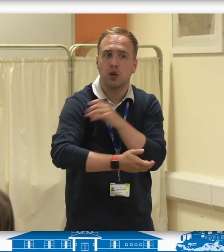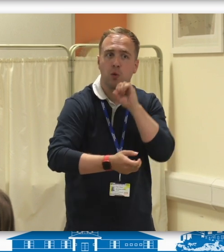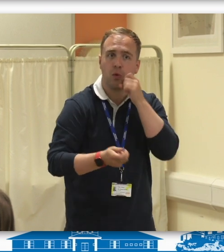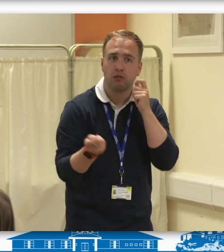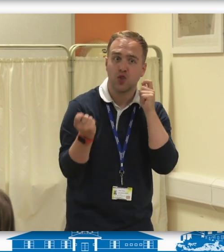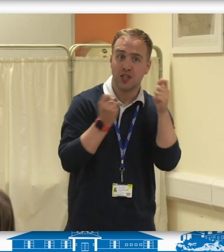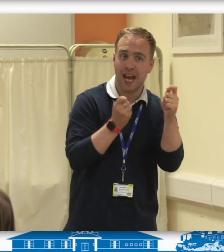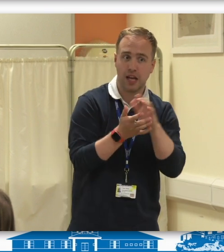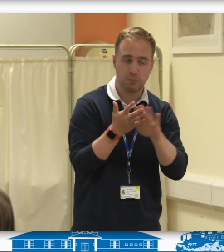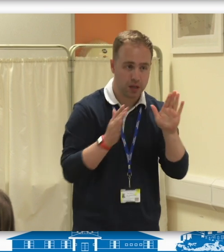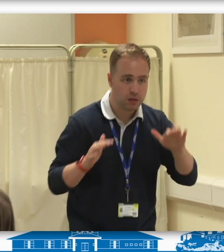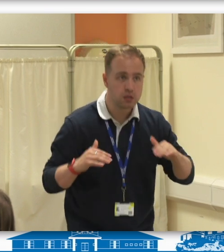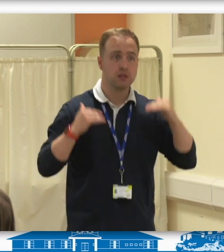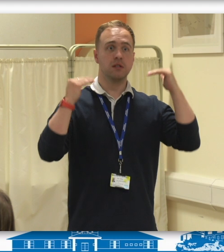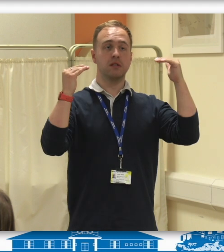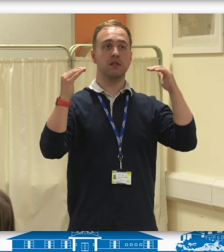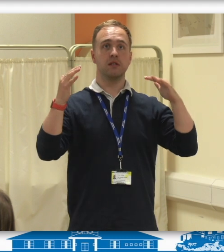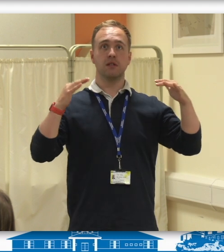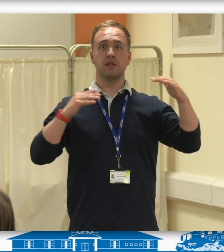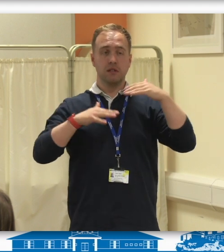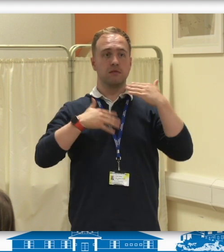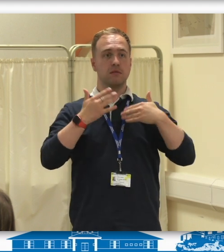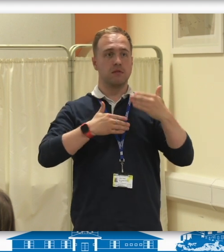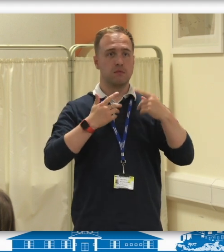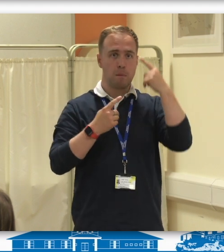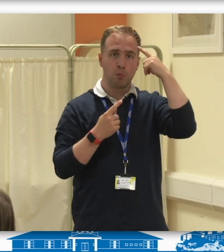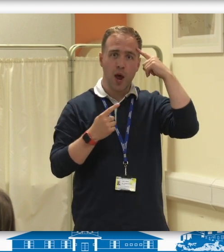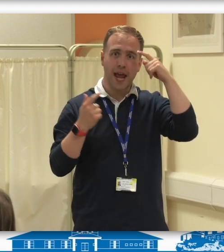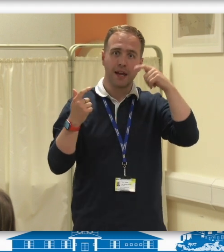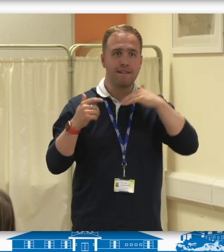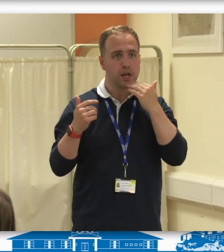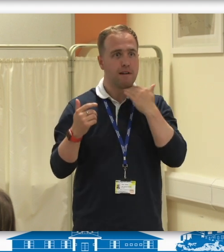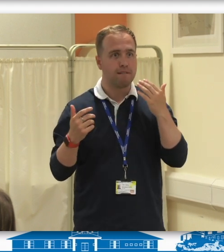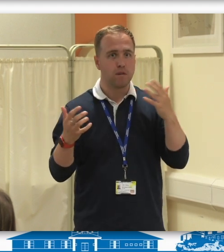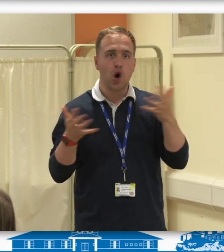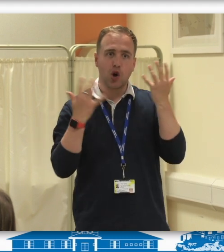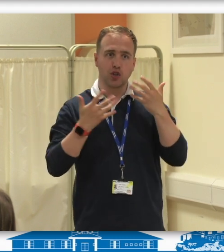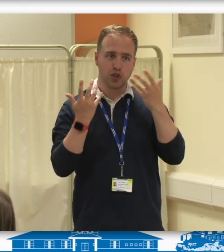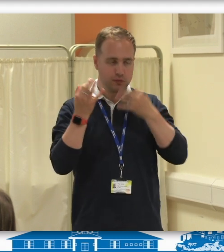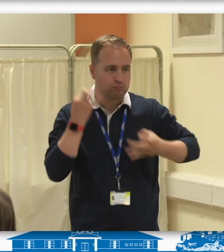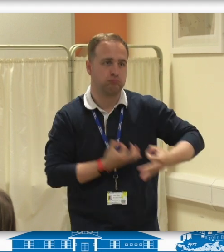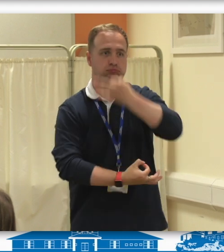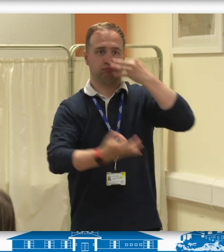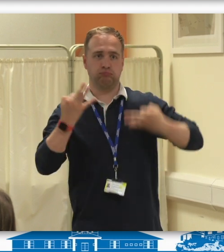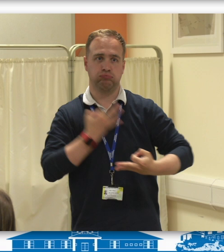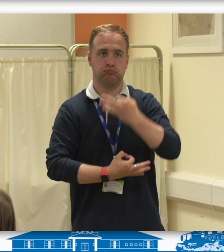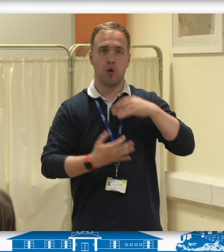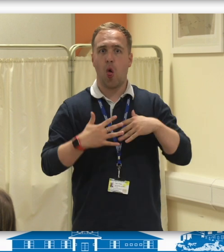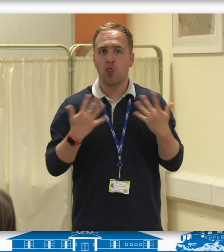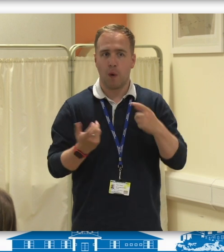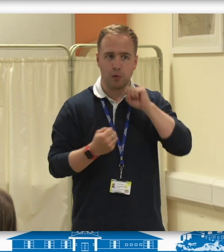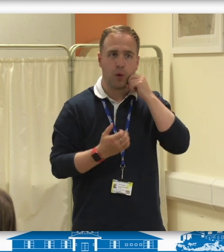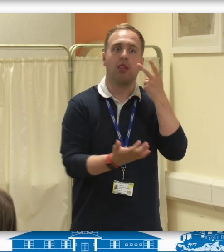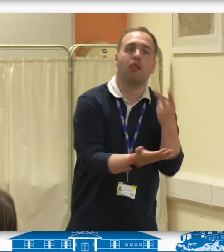in order to accommodate gravity and make sure that my brain continues to receive the oxygen it needs and I don't faint. That's